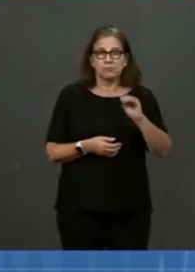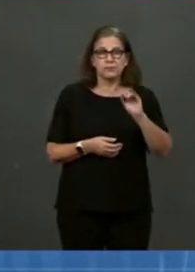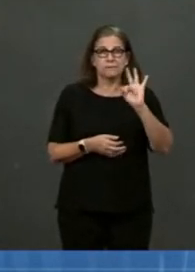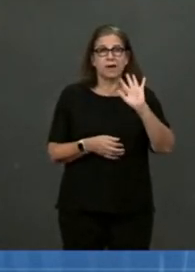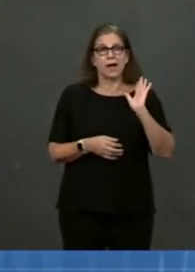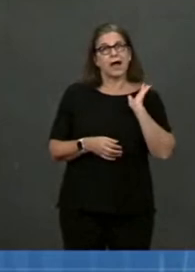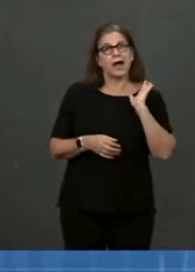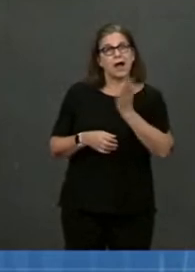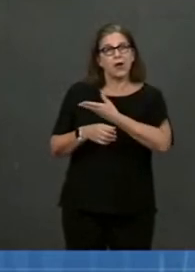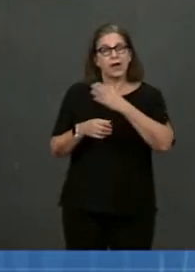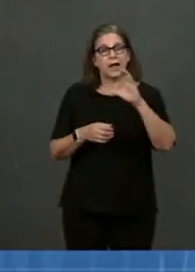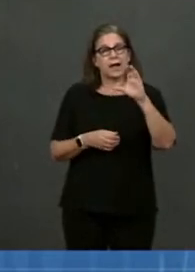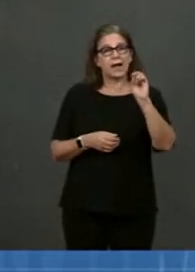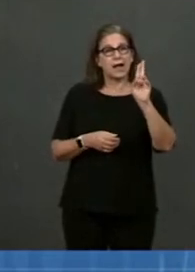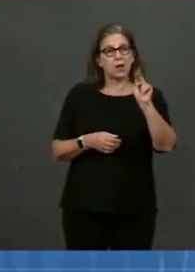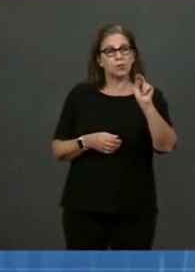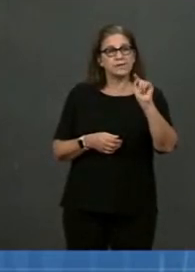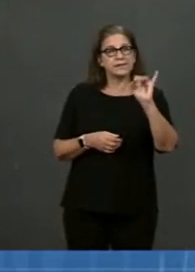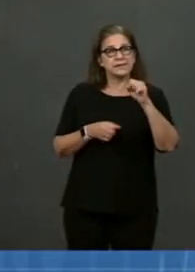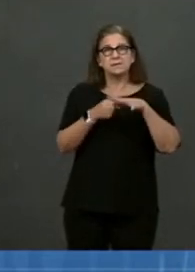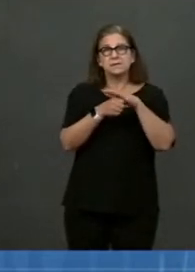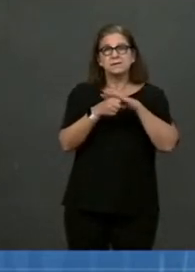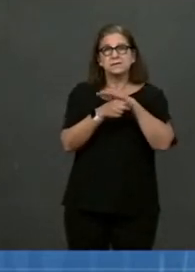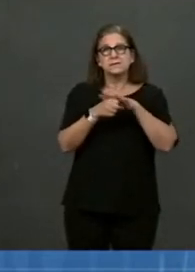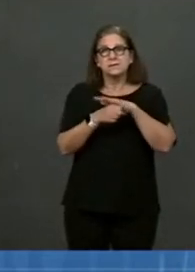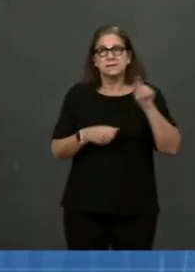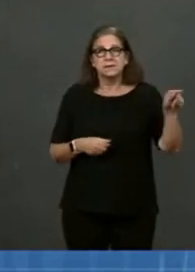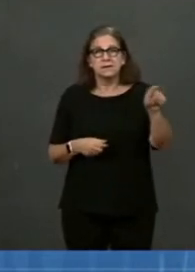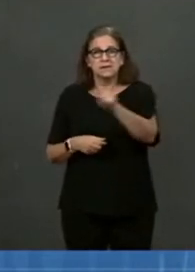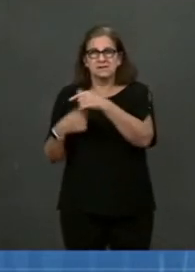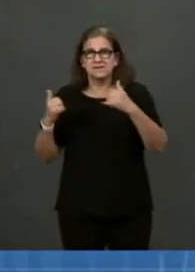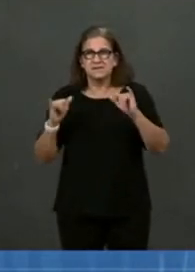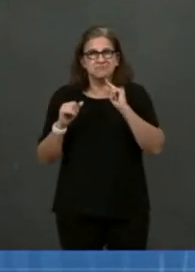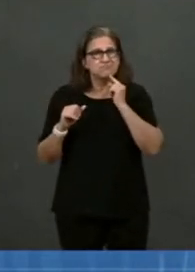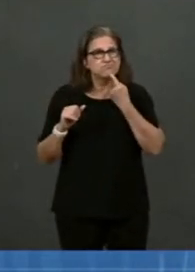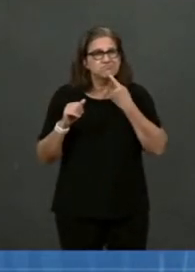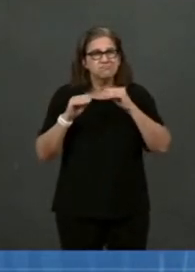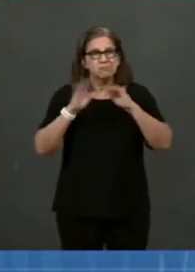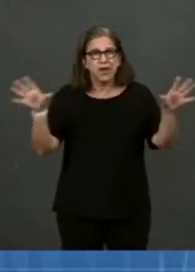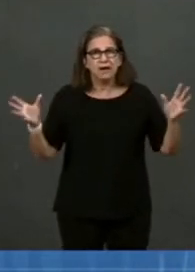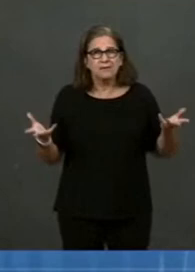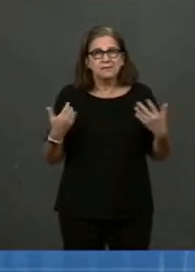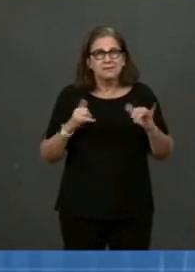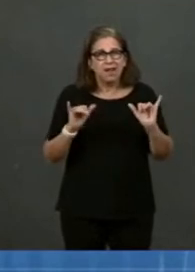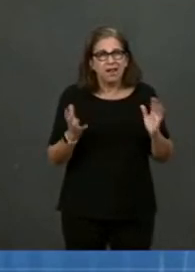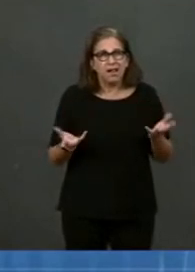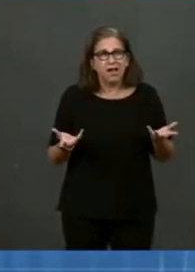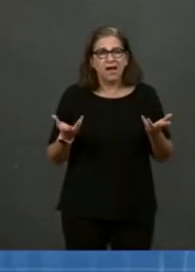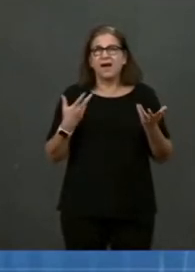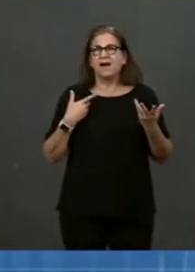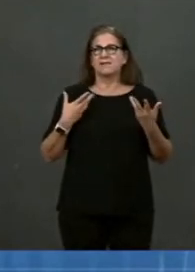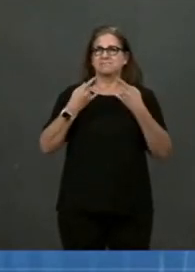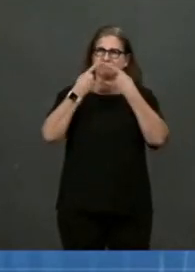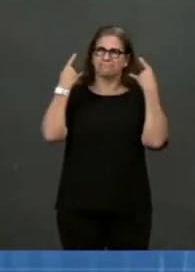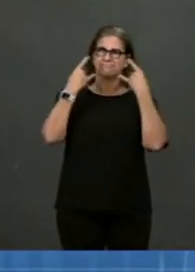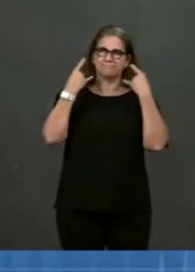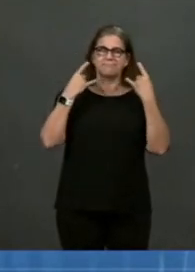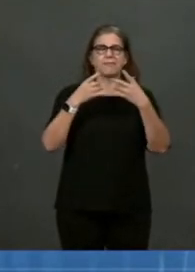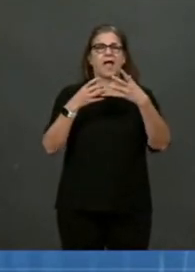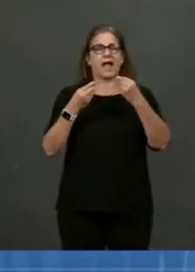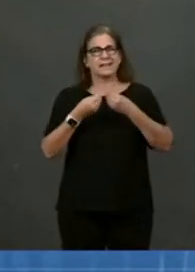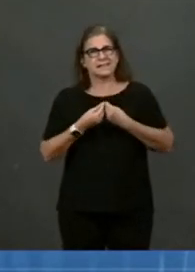transmission. So we're watching that very carefully. We're scaling up our vaccinations, scaling up our booster programs, and we will, you know, hopefully